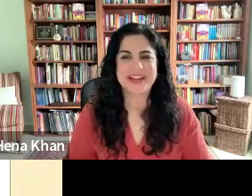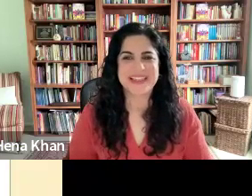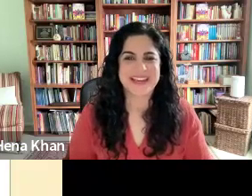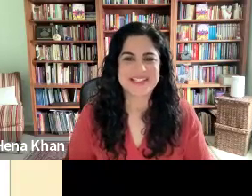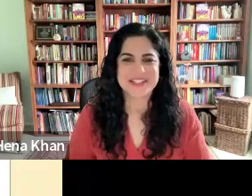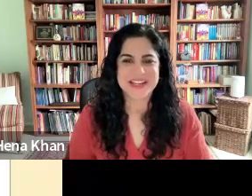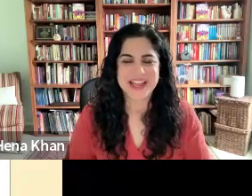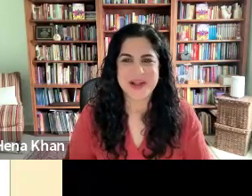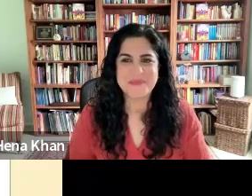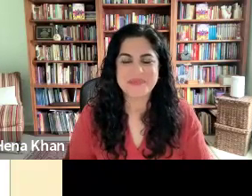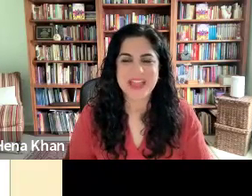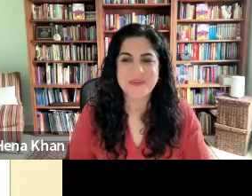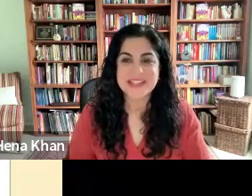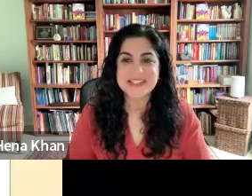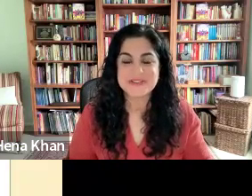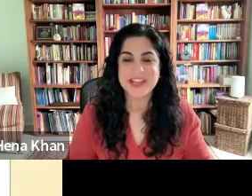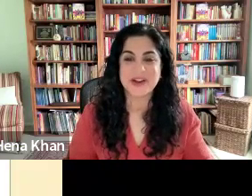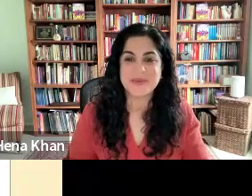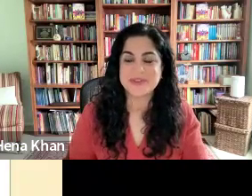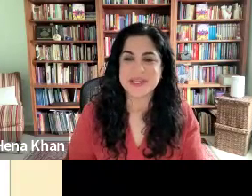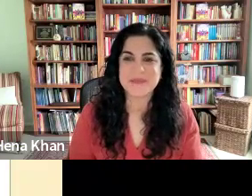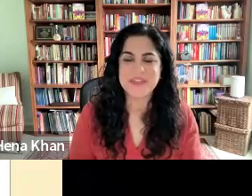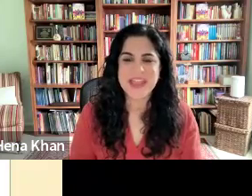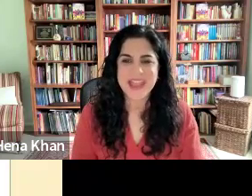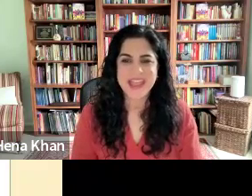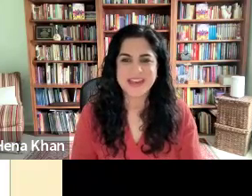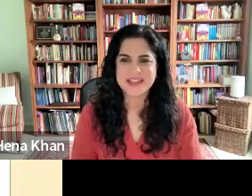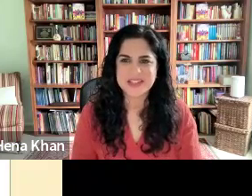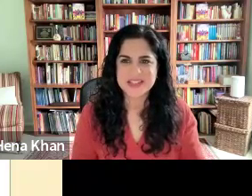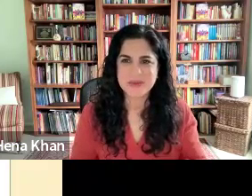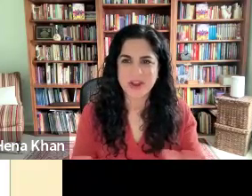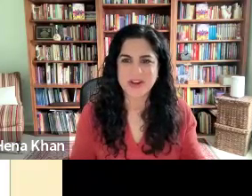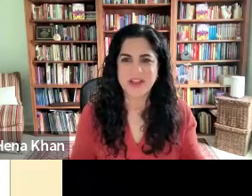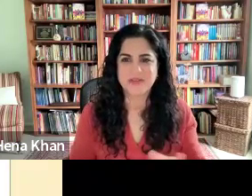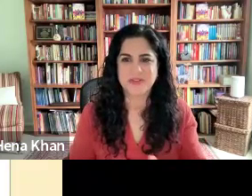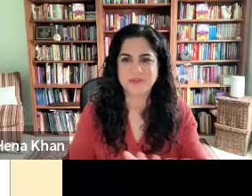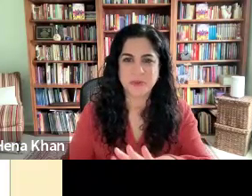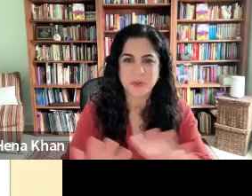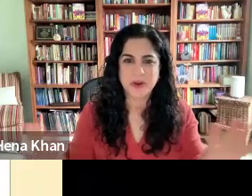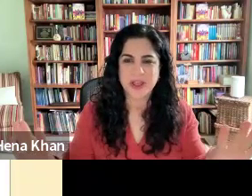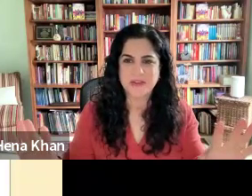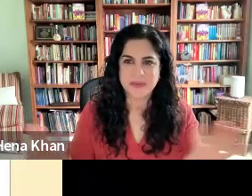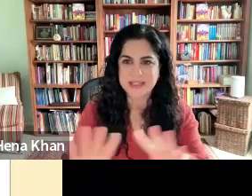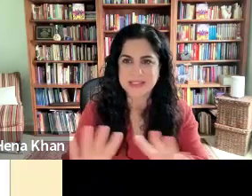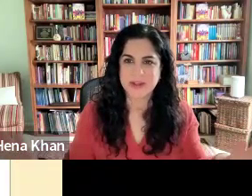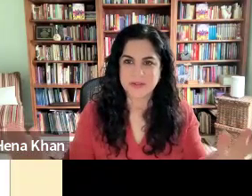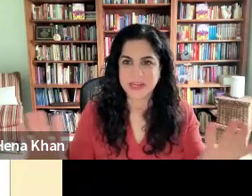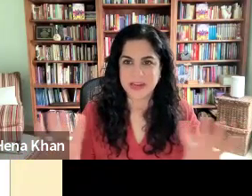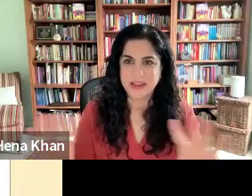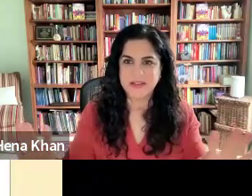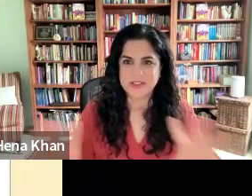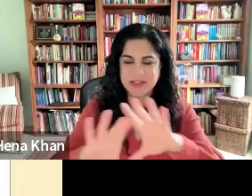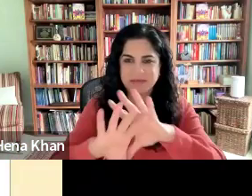to Milwaukee that I took, I went to the Fine Art Museum and I saw some art of the floor of a